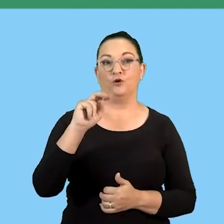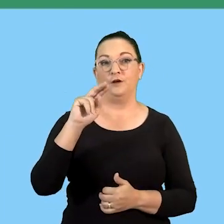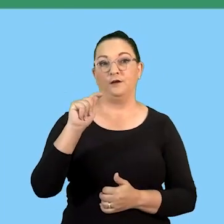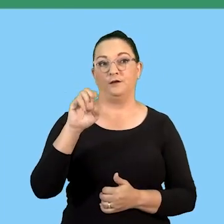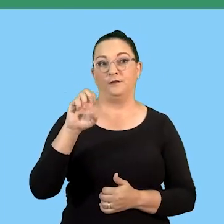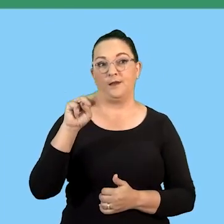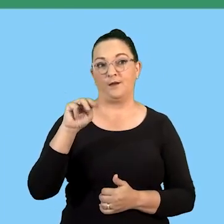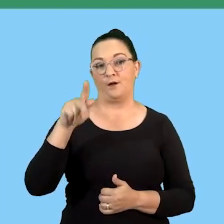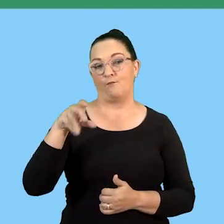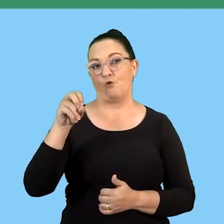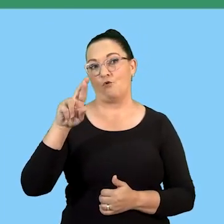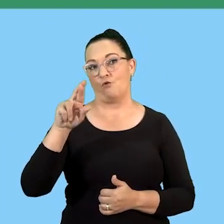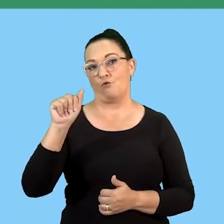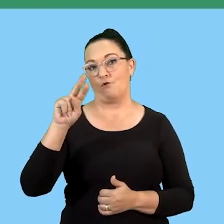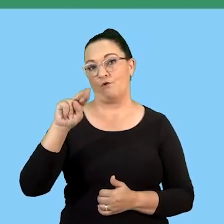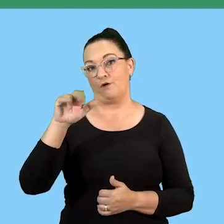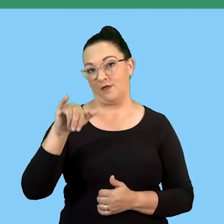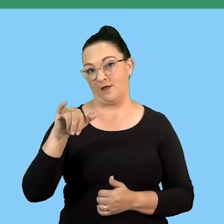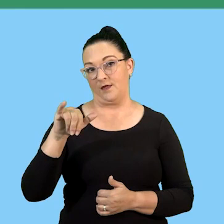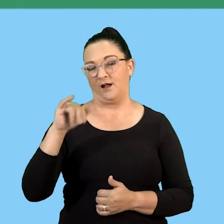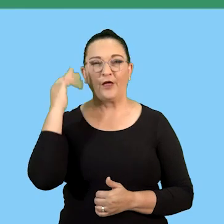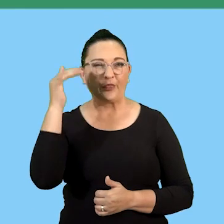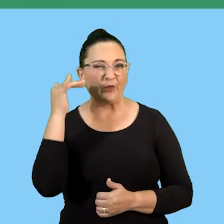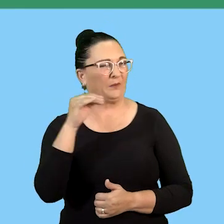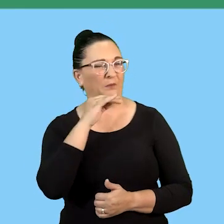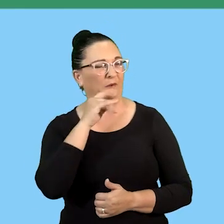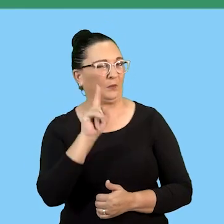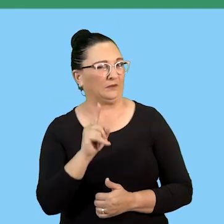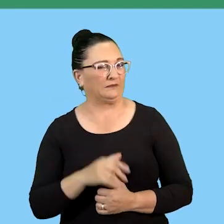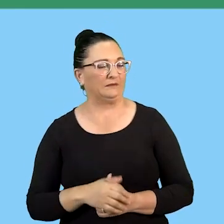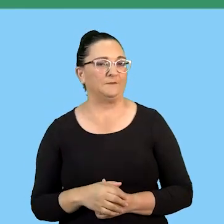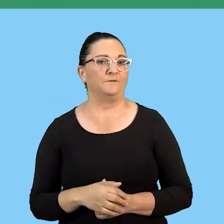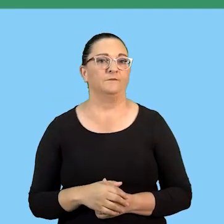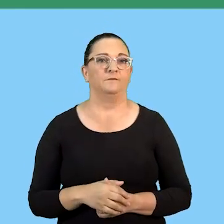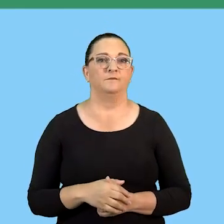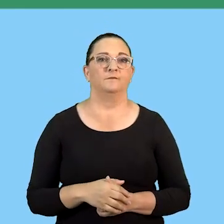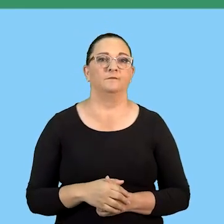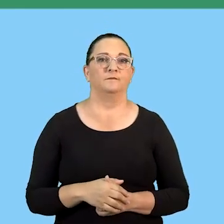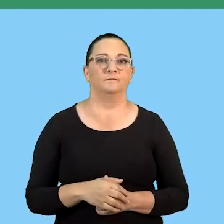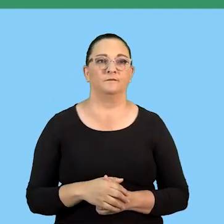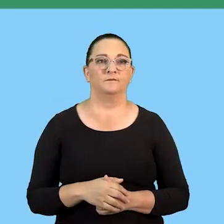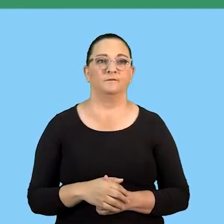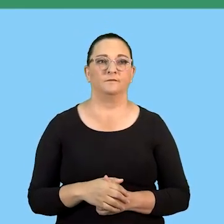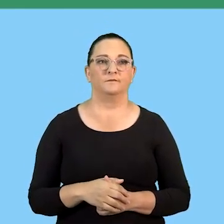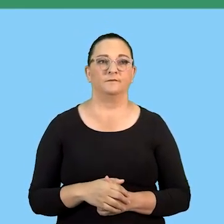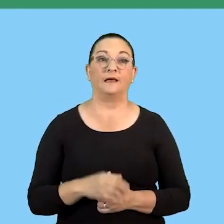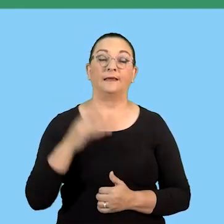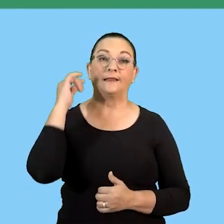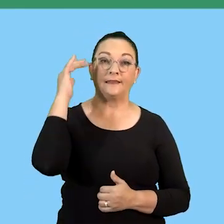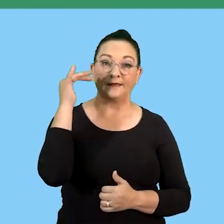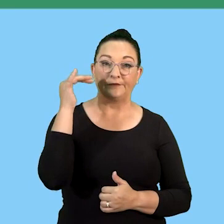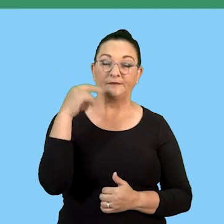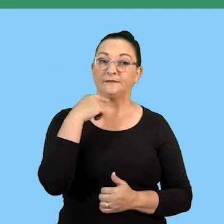got traditional and we've got contemporary. What does contemporary theory mean? It is based, or it's a theory that is